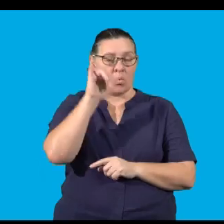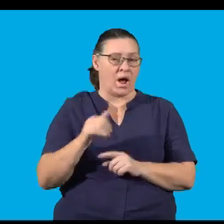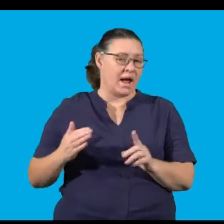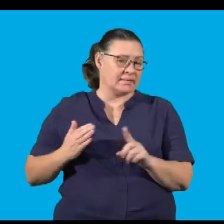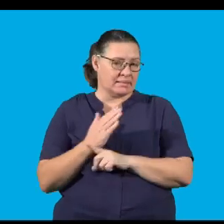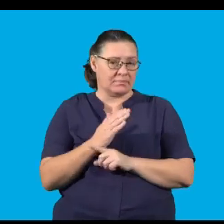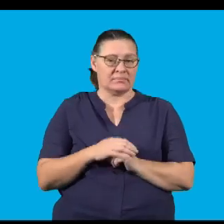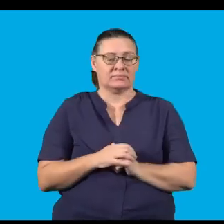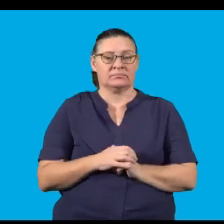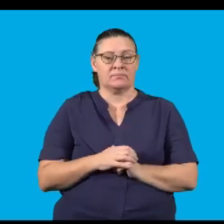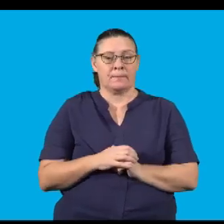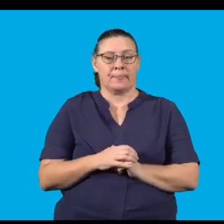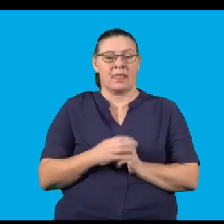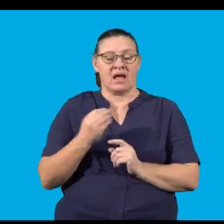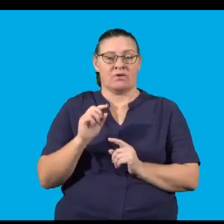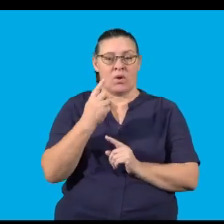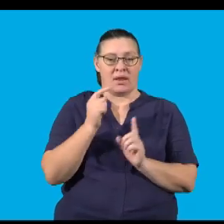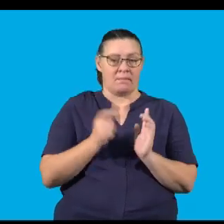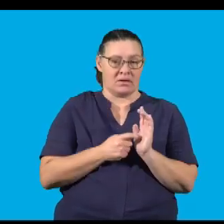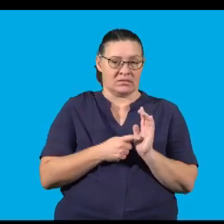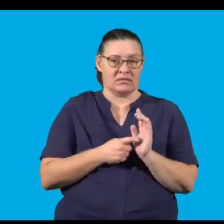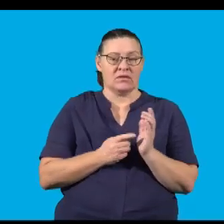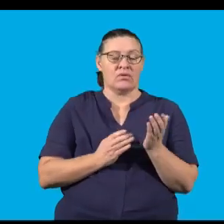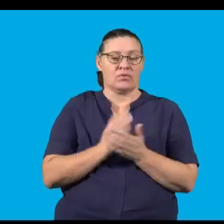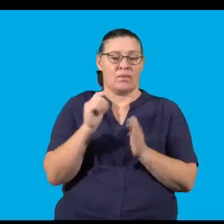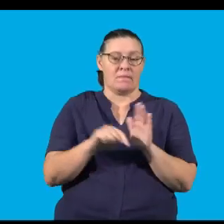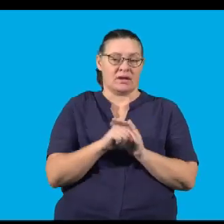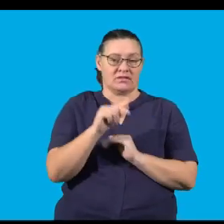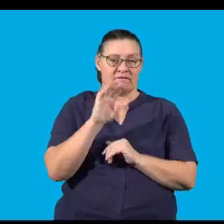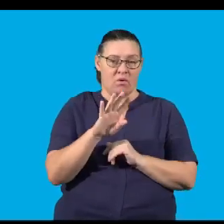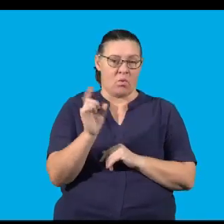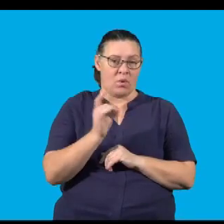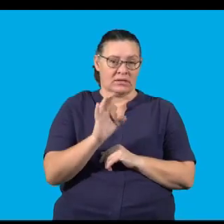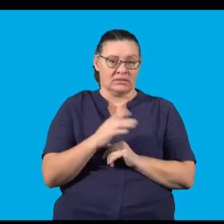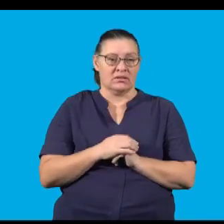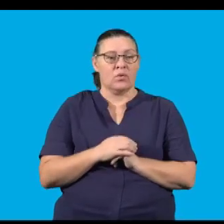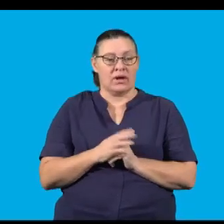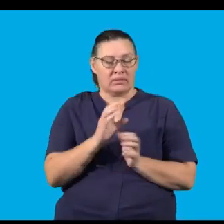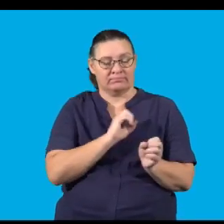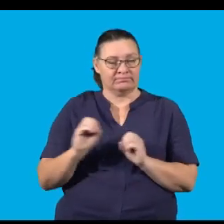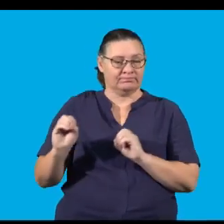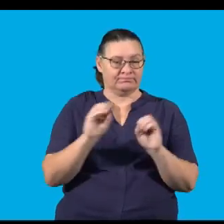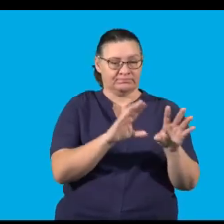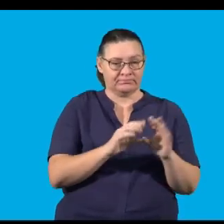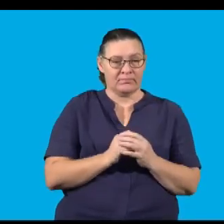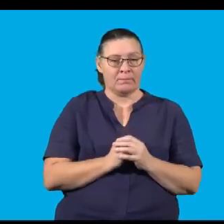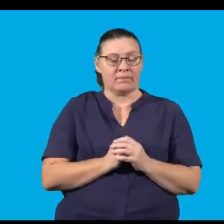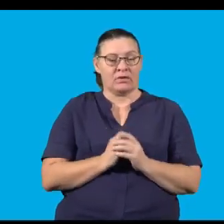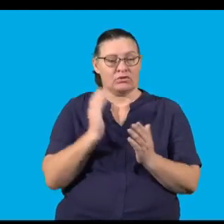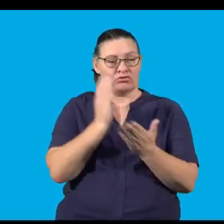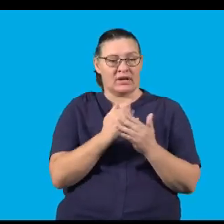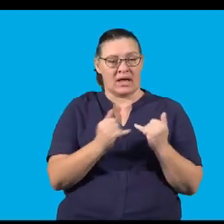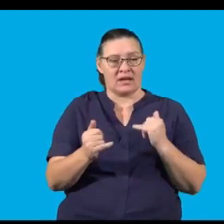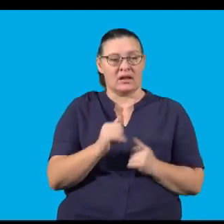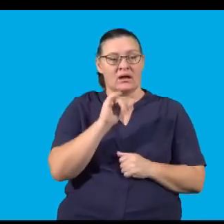y-intercept. To do that, we've got 1 point. We know that it passes through -4, 1, so we can substitute into our equation for straight line.